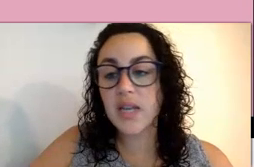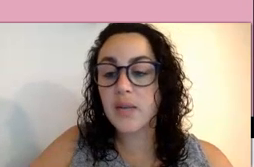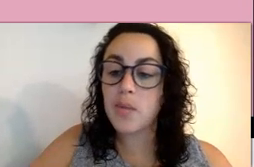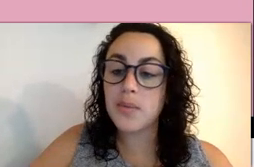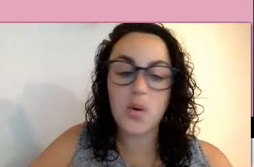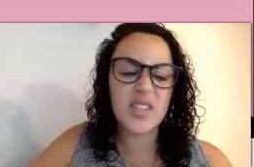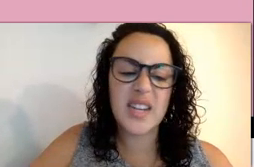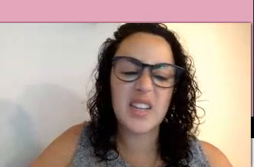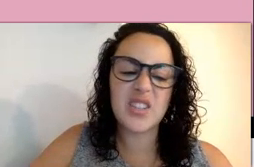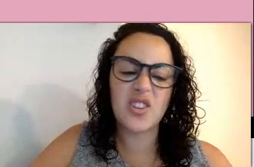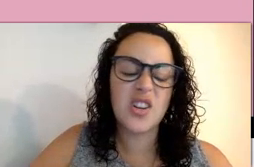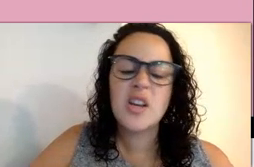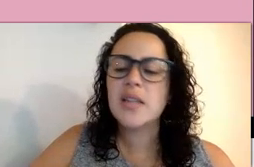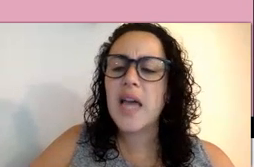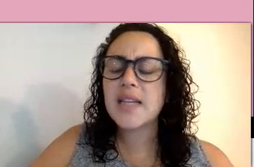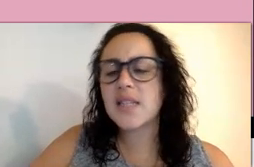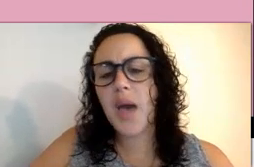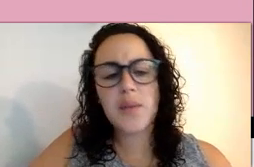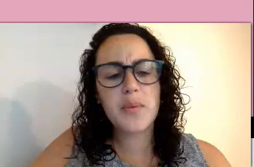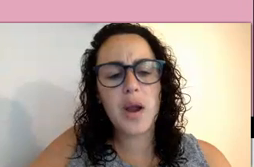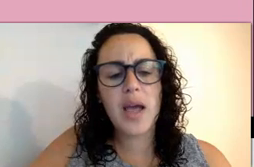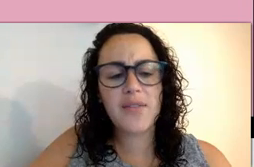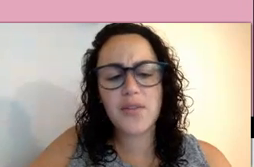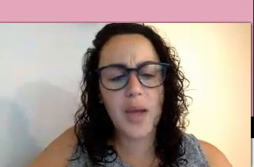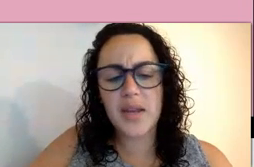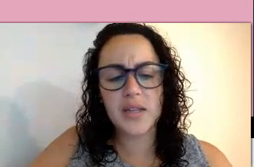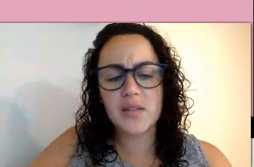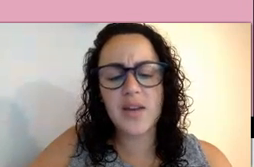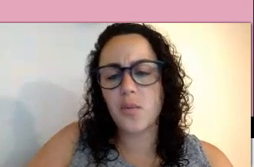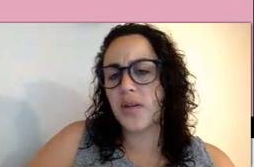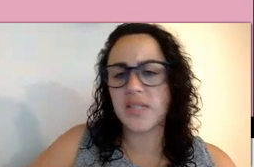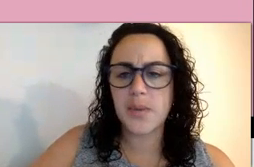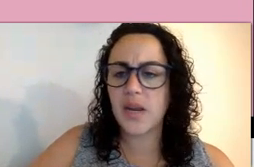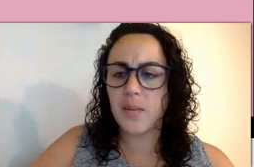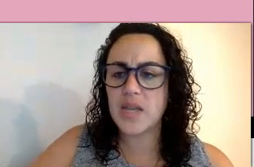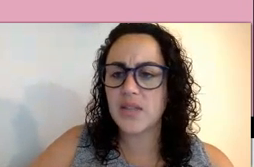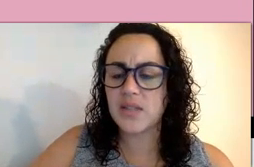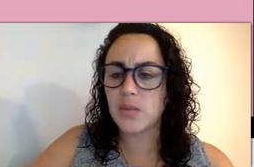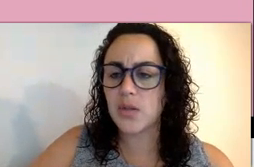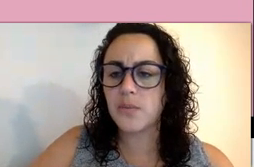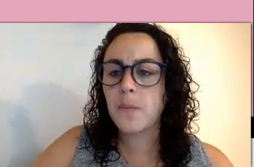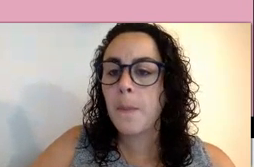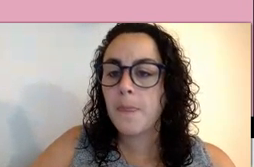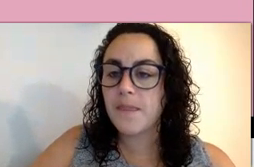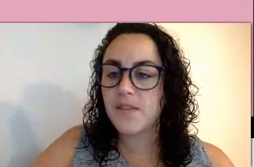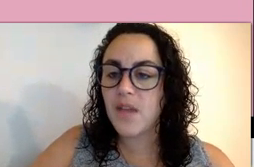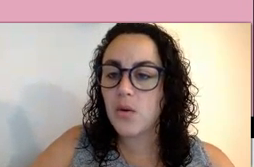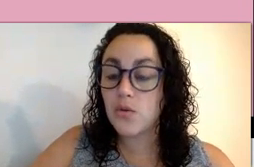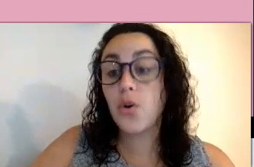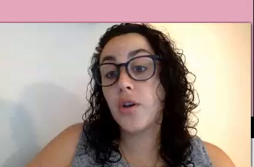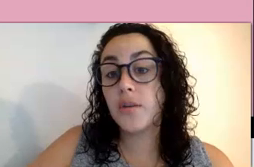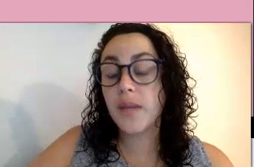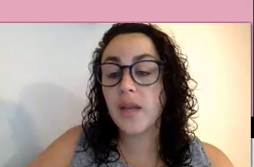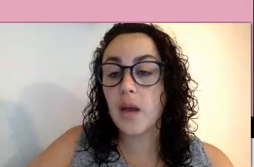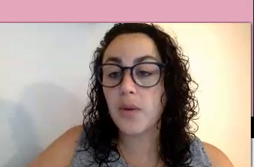this one sitting probably or standing because your legs, the bottom of half of your body, they don't participate in making this W. This is how